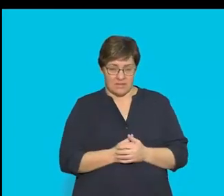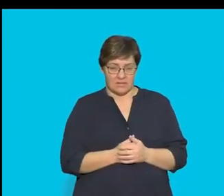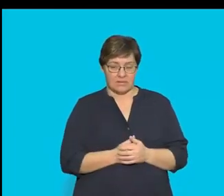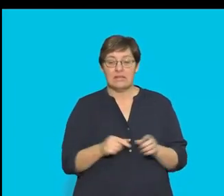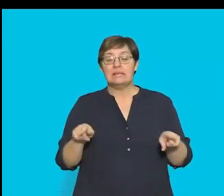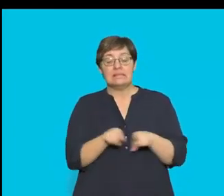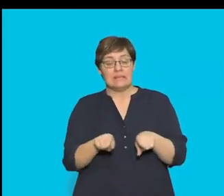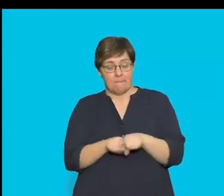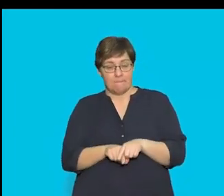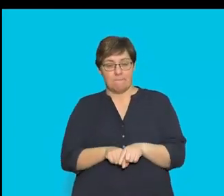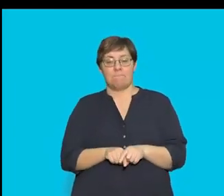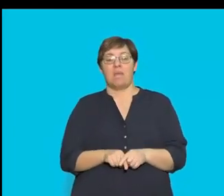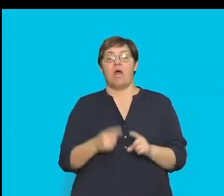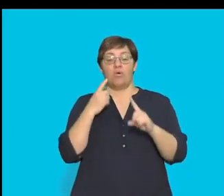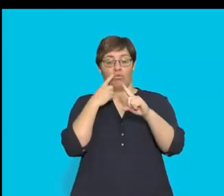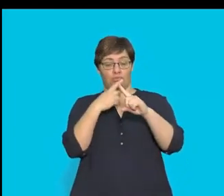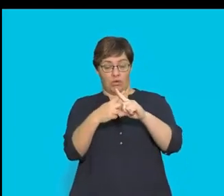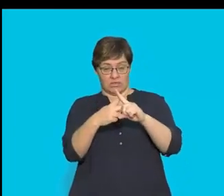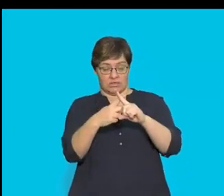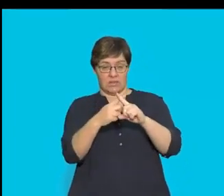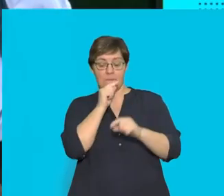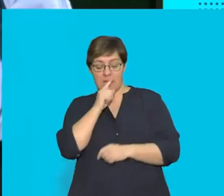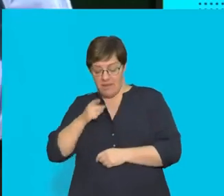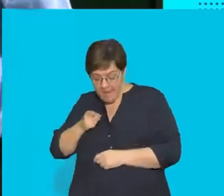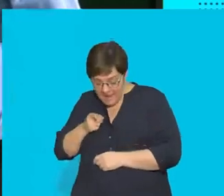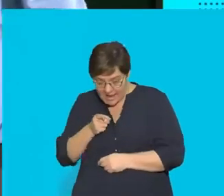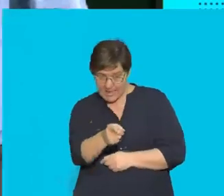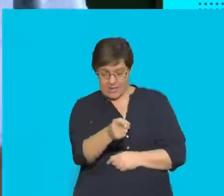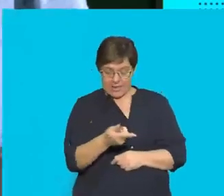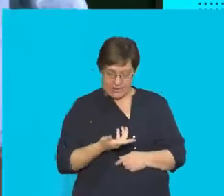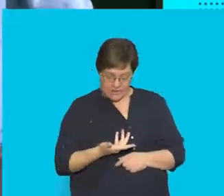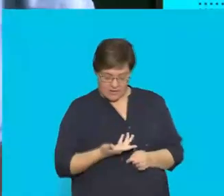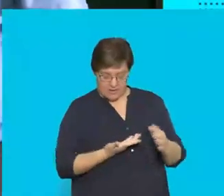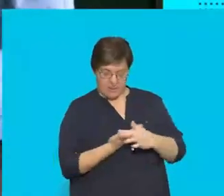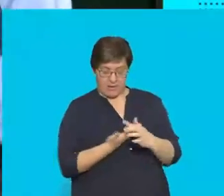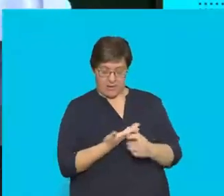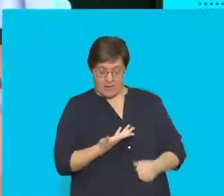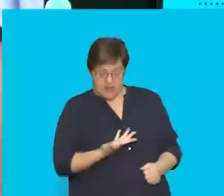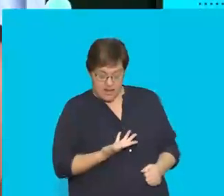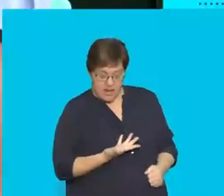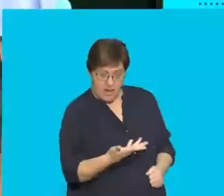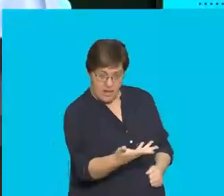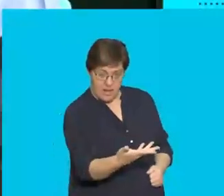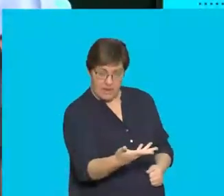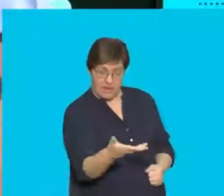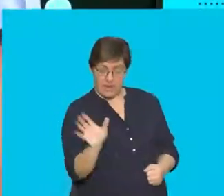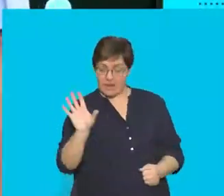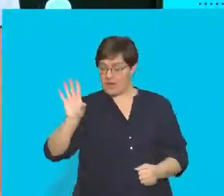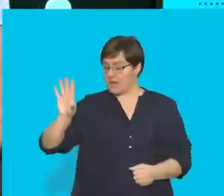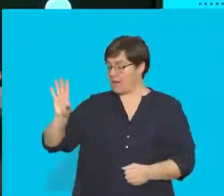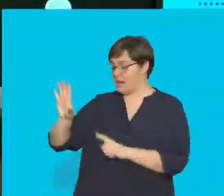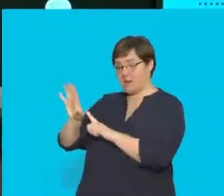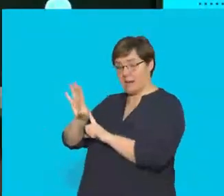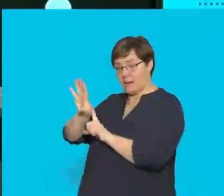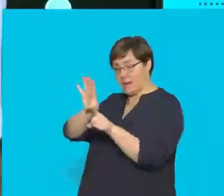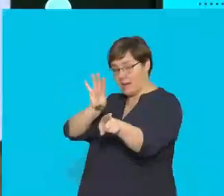I had the direction of the current going in, I'm going to use my thumb, I'm going to point the thumb going in,